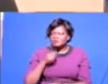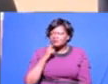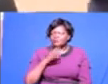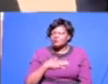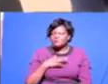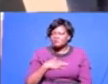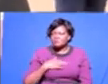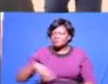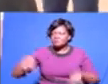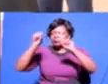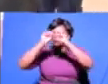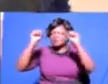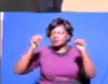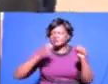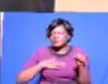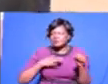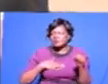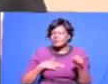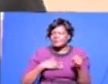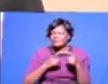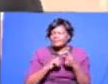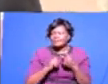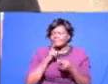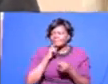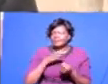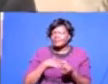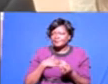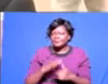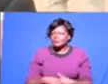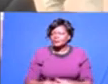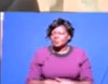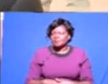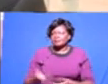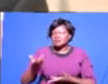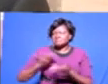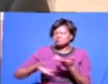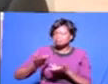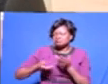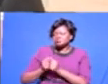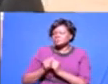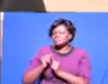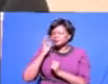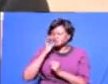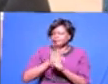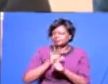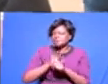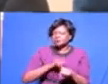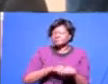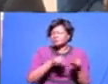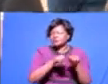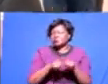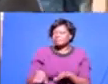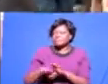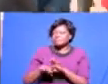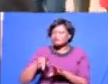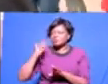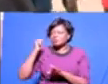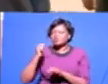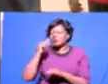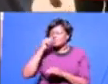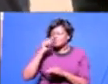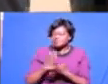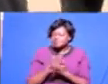rais wetu, na alikuwa baba yetu. I interacted with Kibaki many times as a member of Kenya Private Sector Alliance,